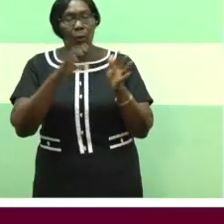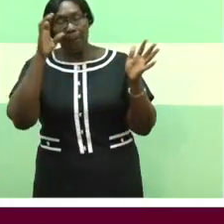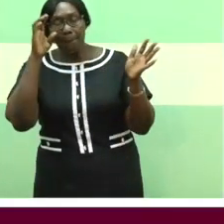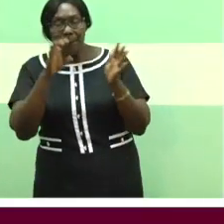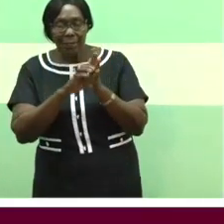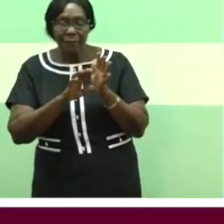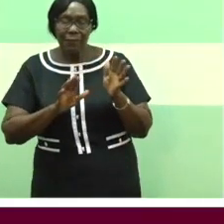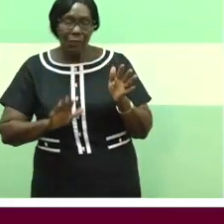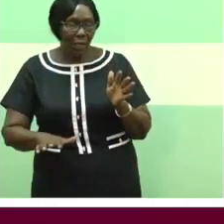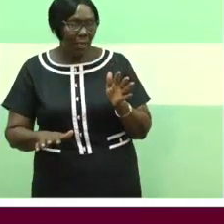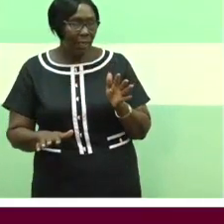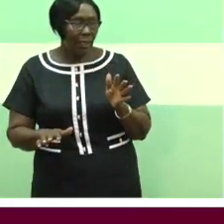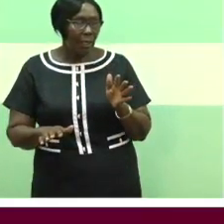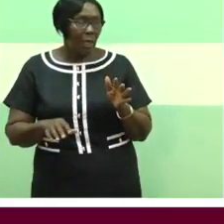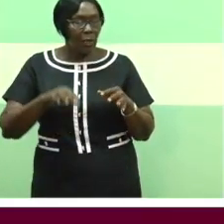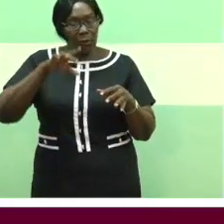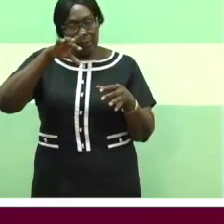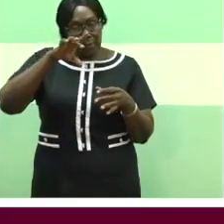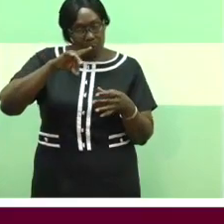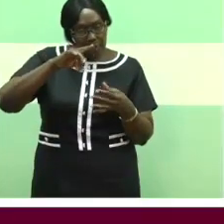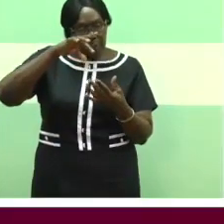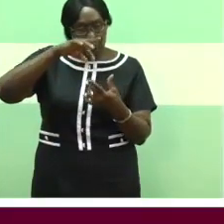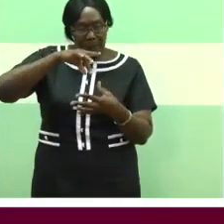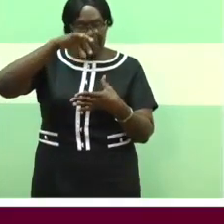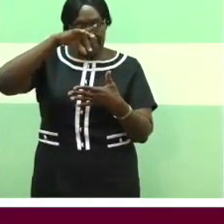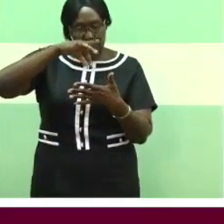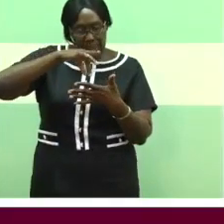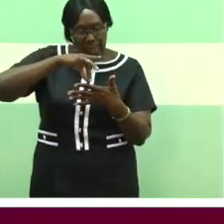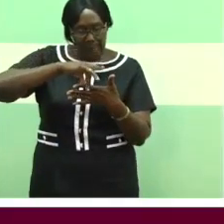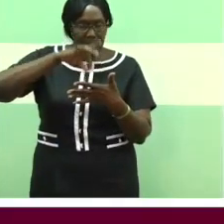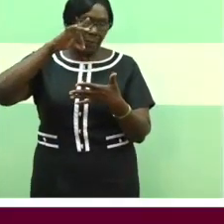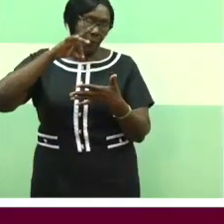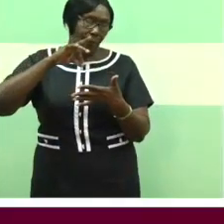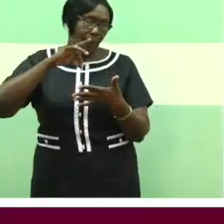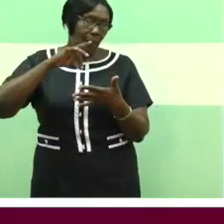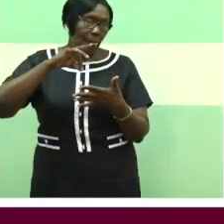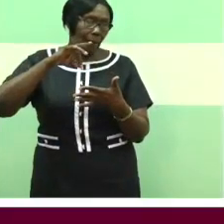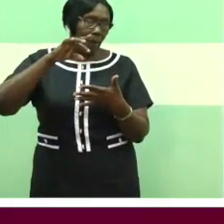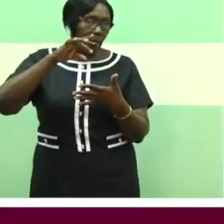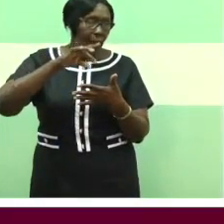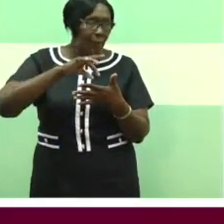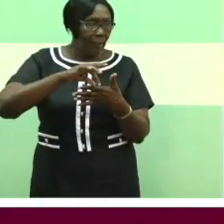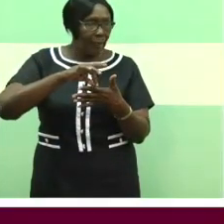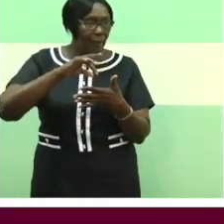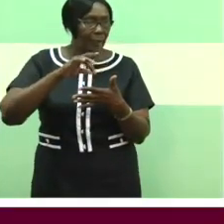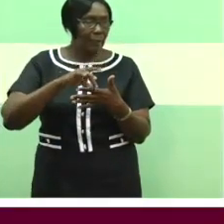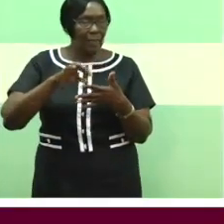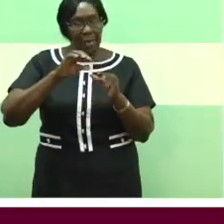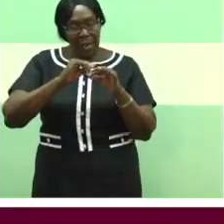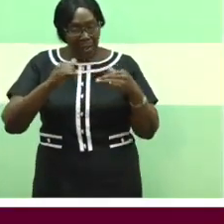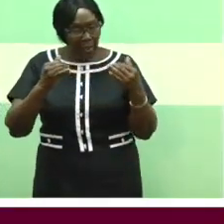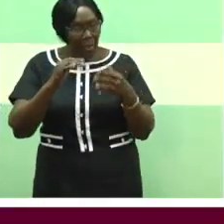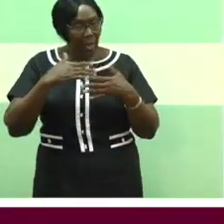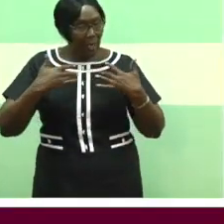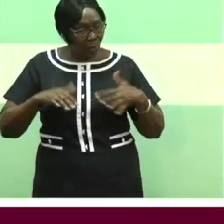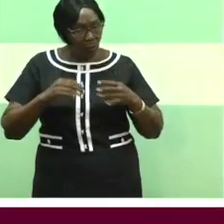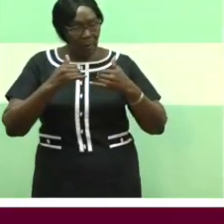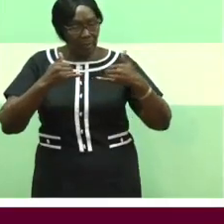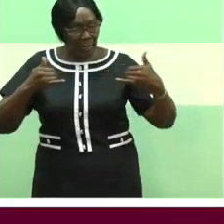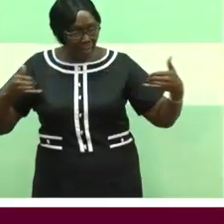of the child, and you can use clothespins and a little clothesline or any piece